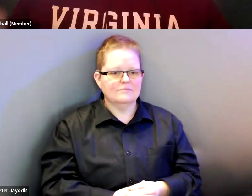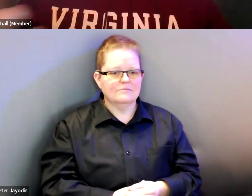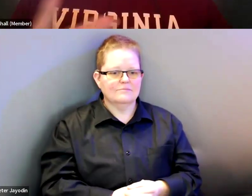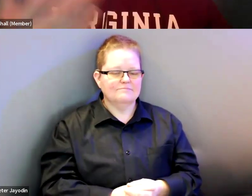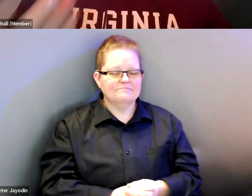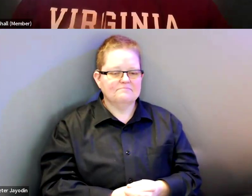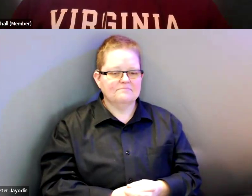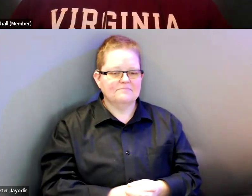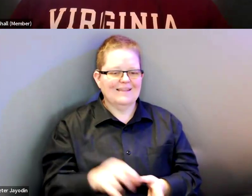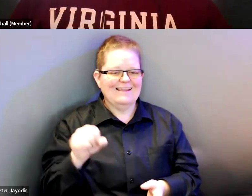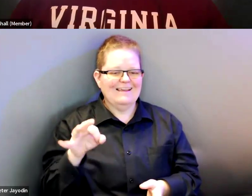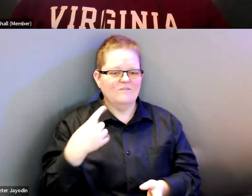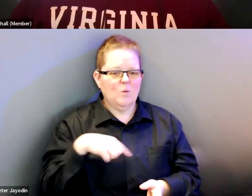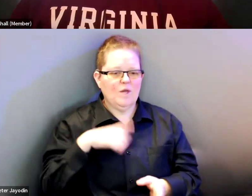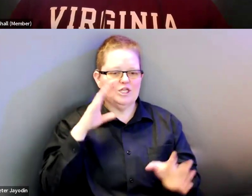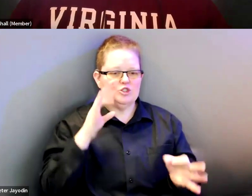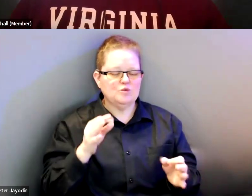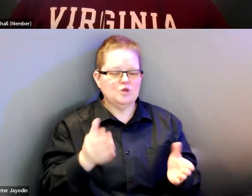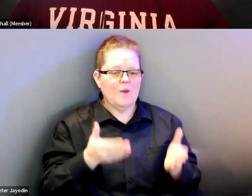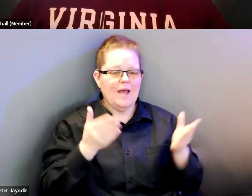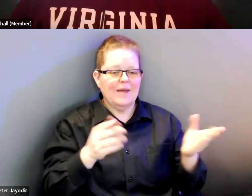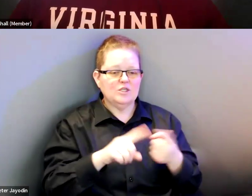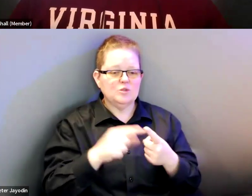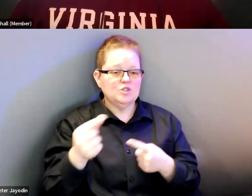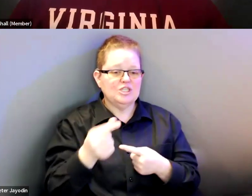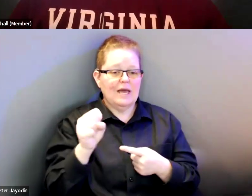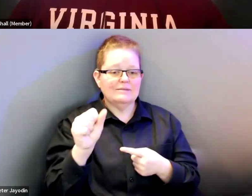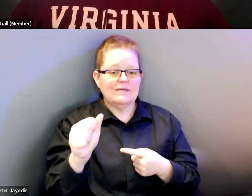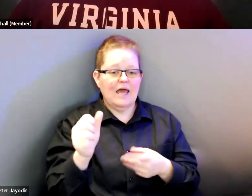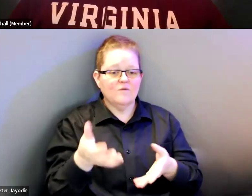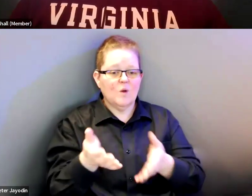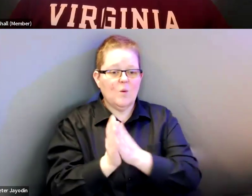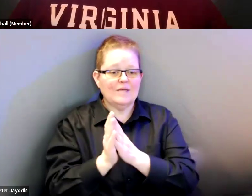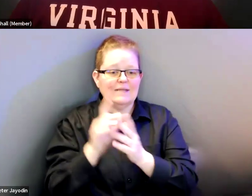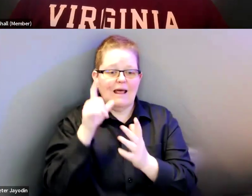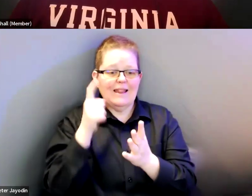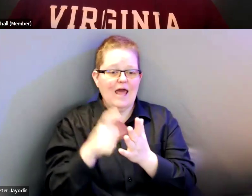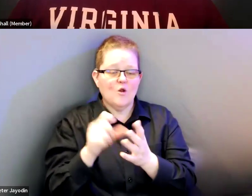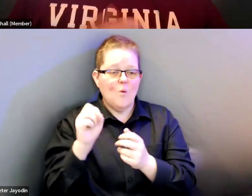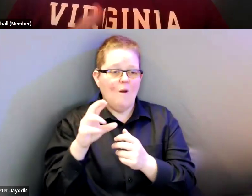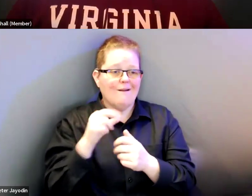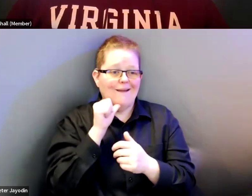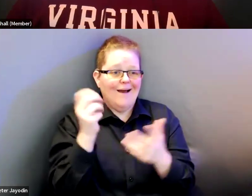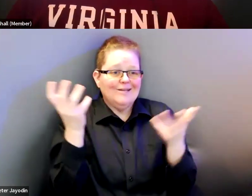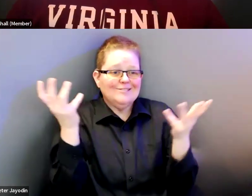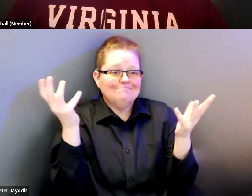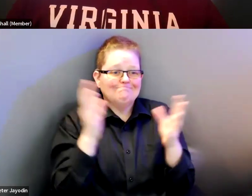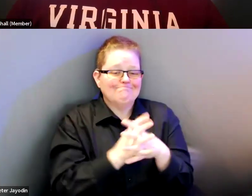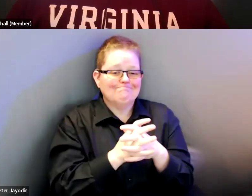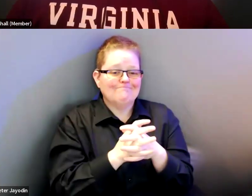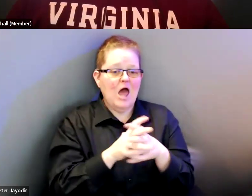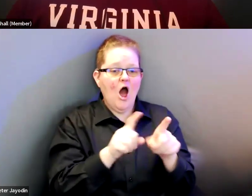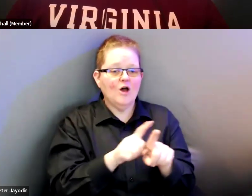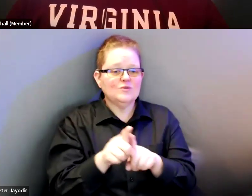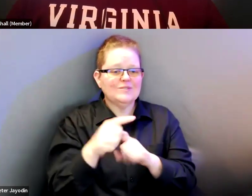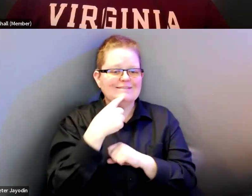we choose to recommend to GSA that they pursue the option of requesting a letter or not. I will say that much. And I'll also say, I think